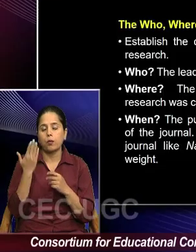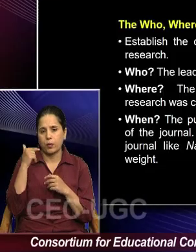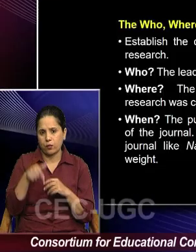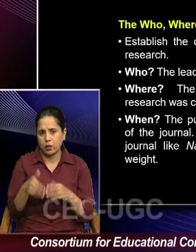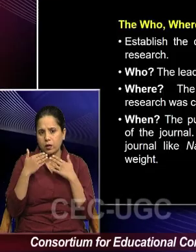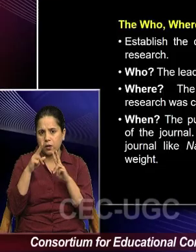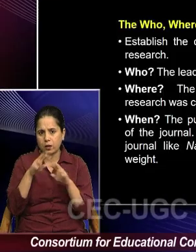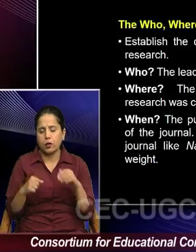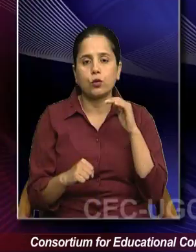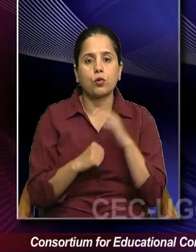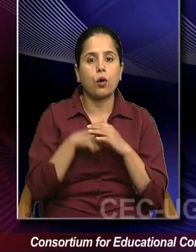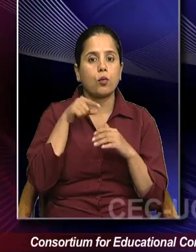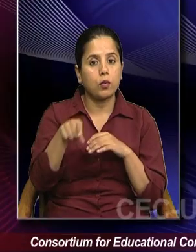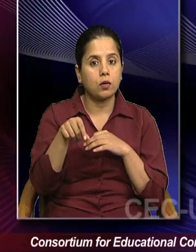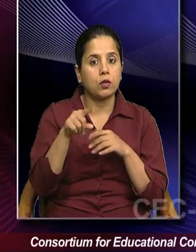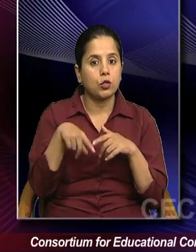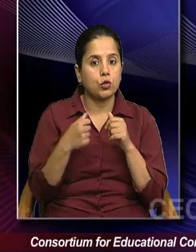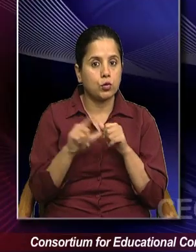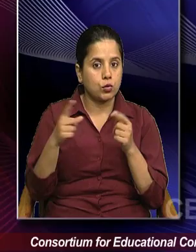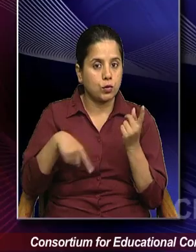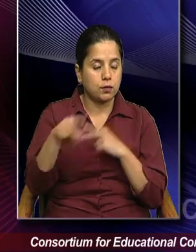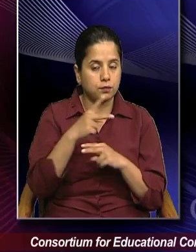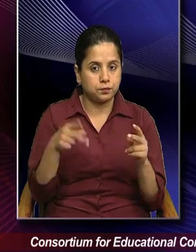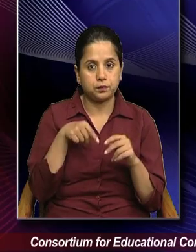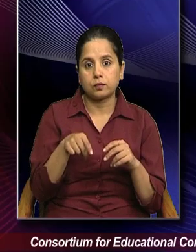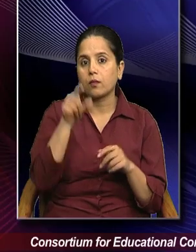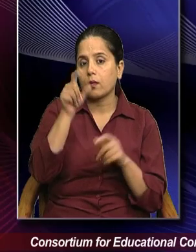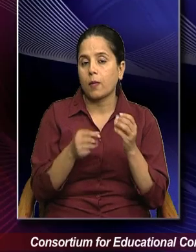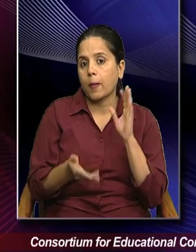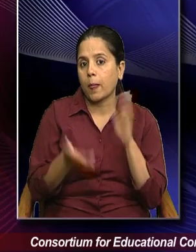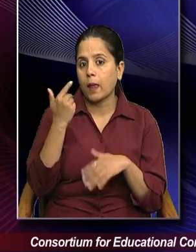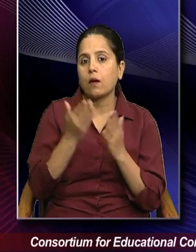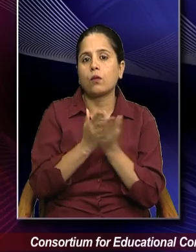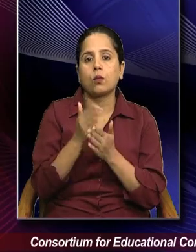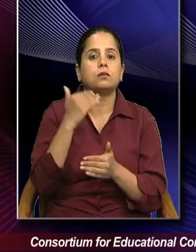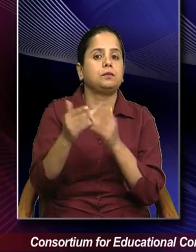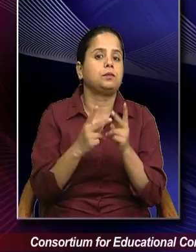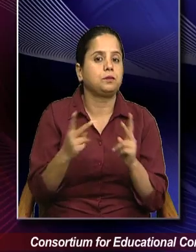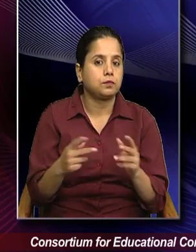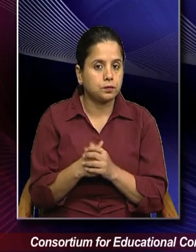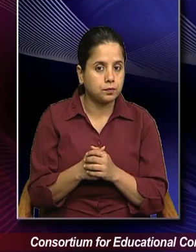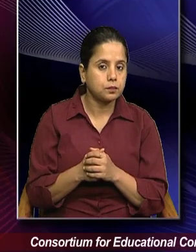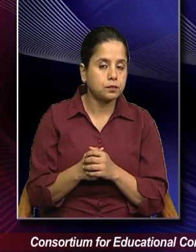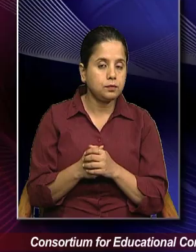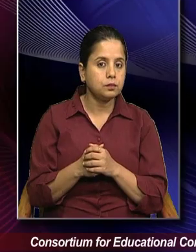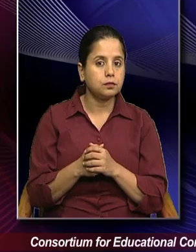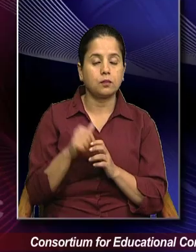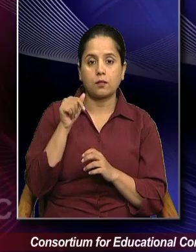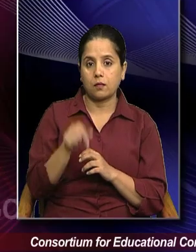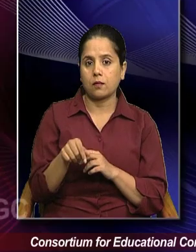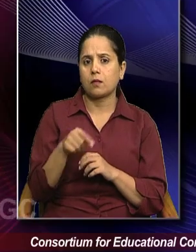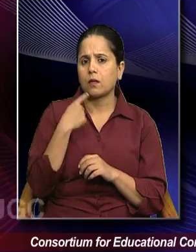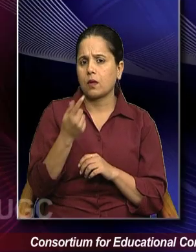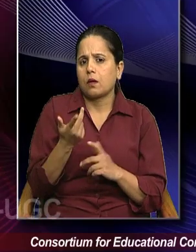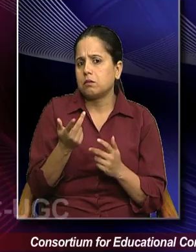in a top tier journal like Nature or Lancet holds more weight. So, the so